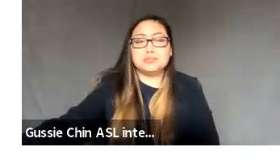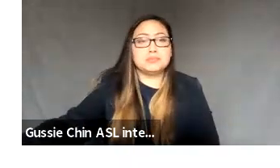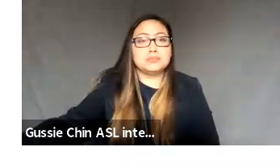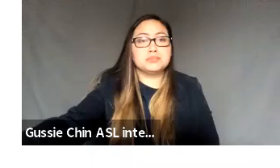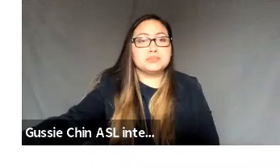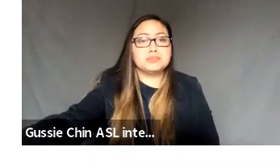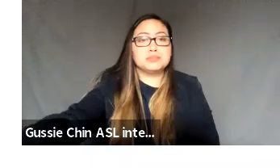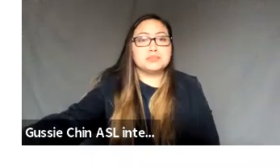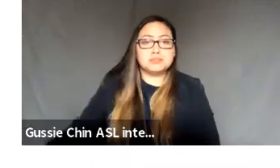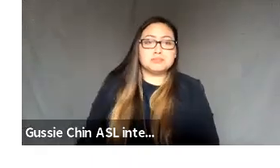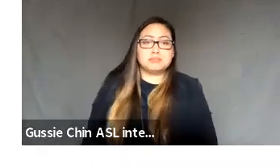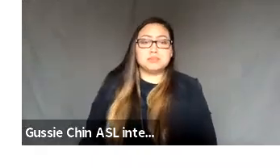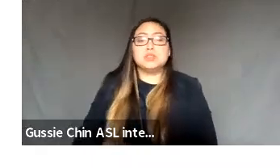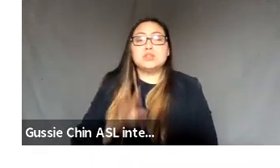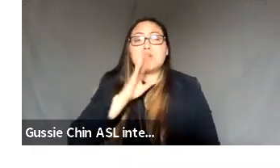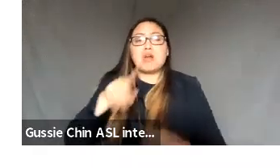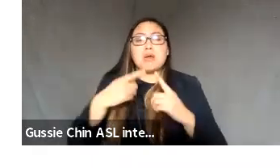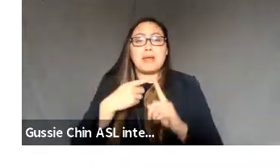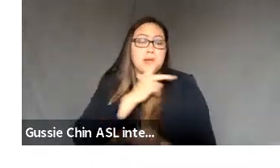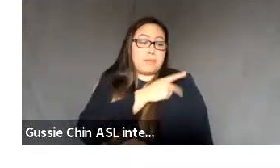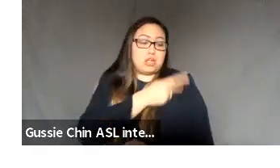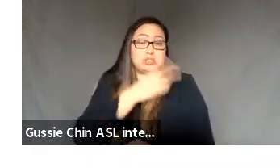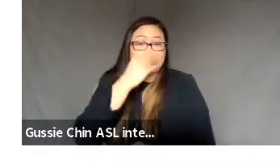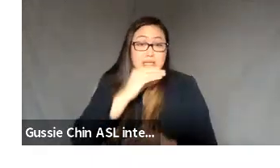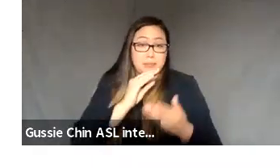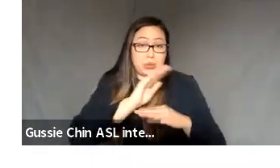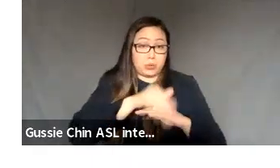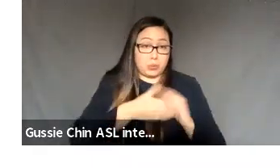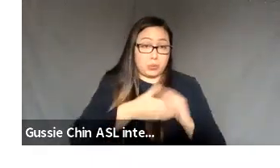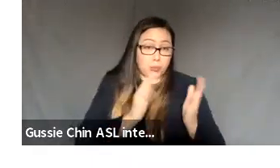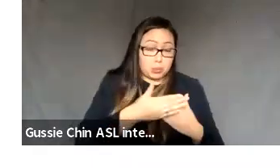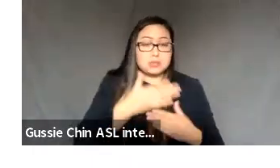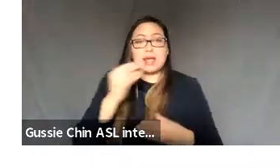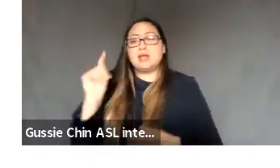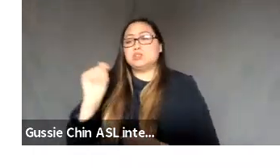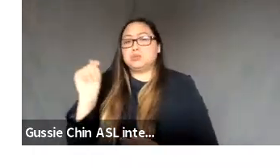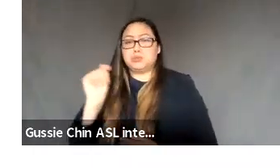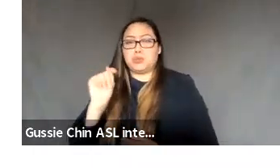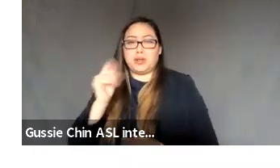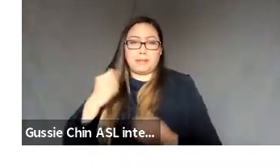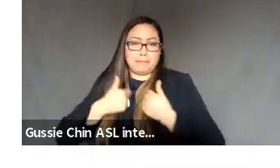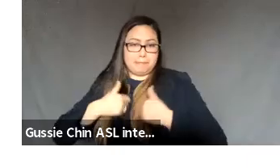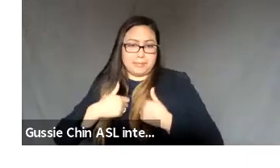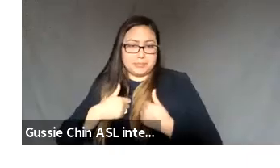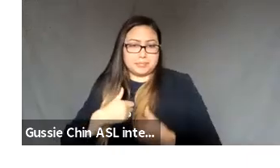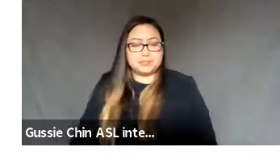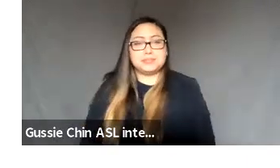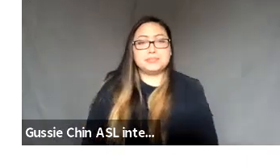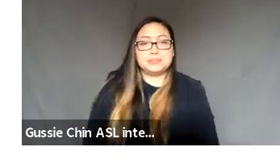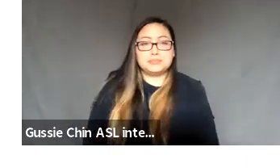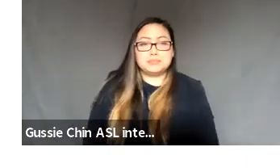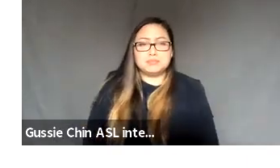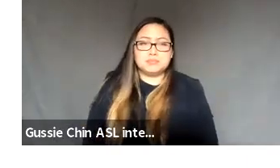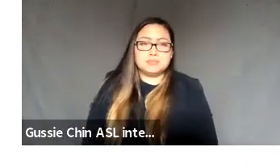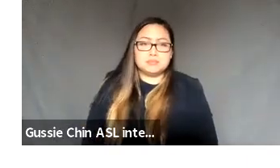And talk a little bit about patient sleeping rooms and then toilet and bathing. So now, of course, it should